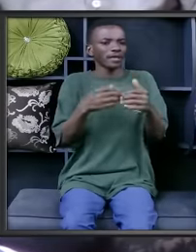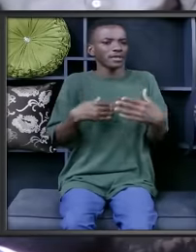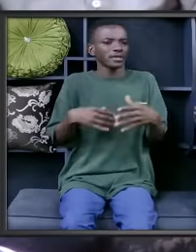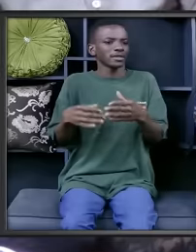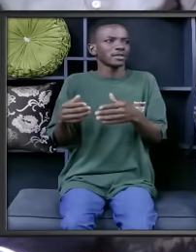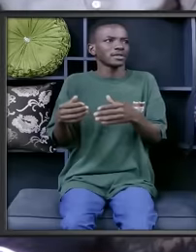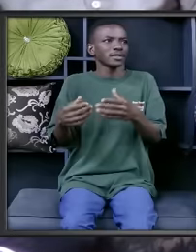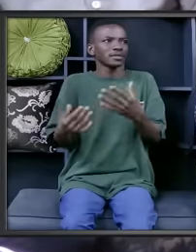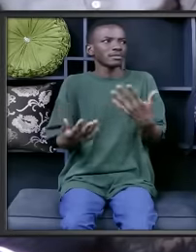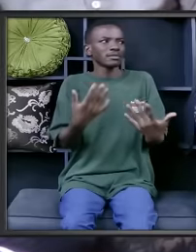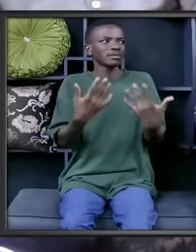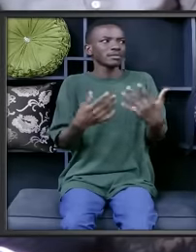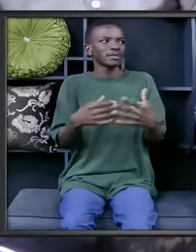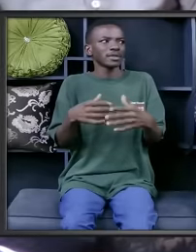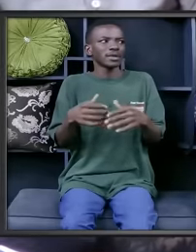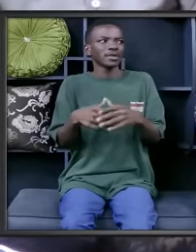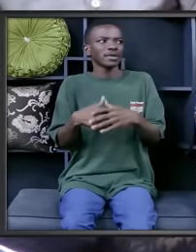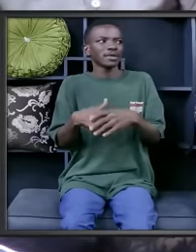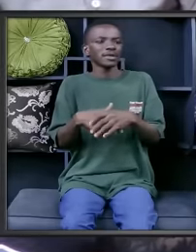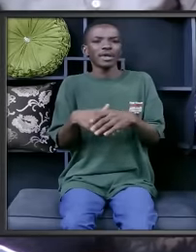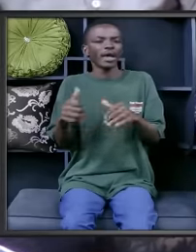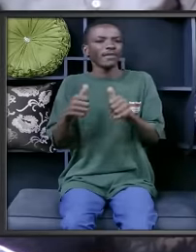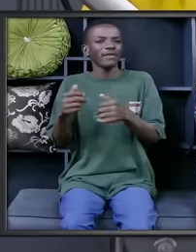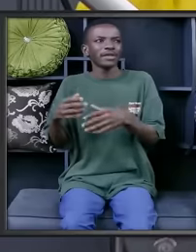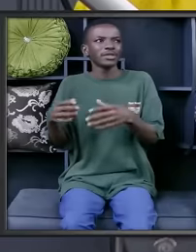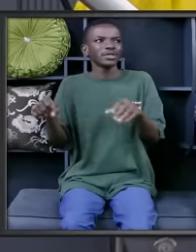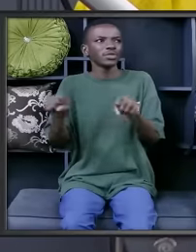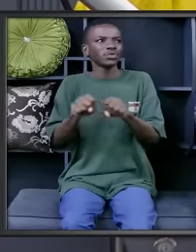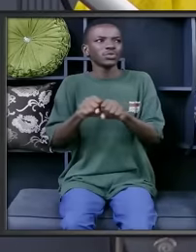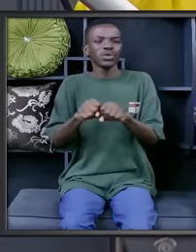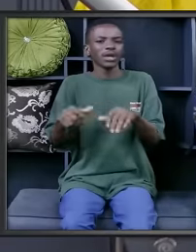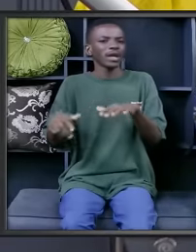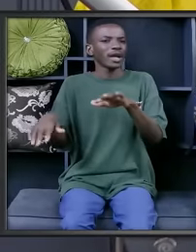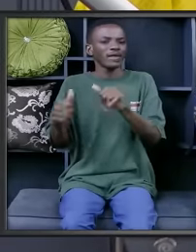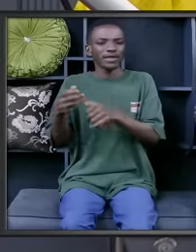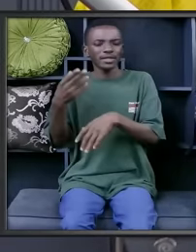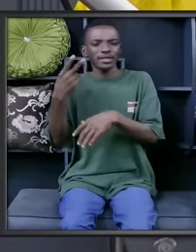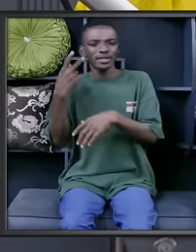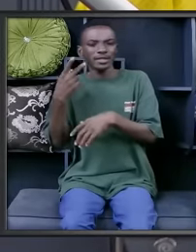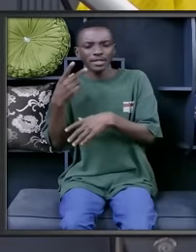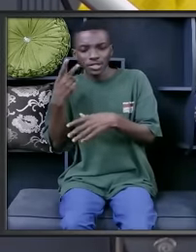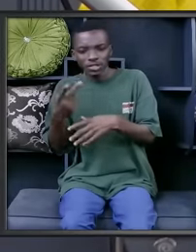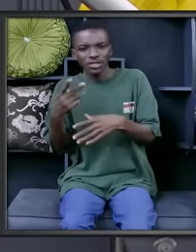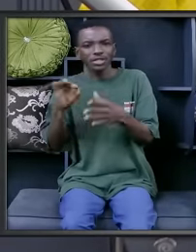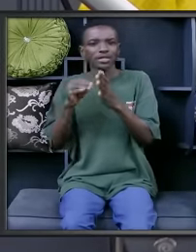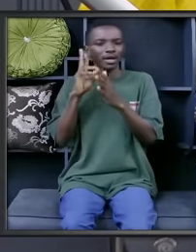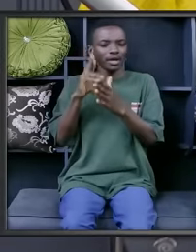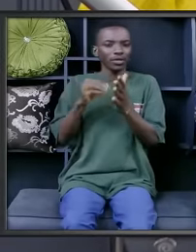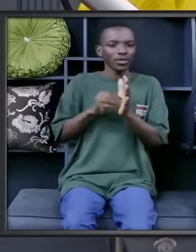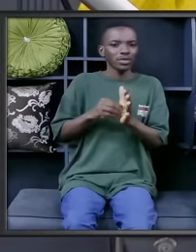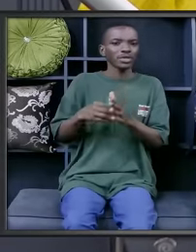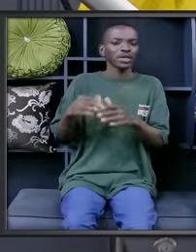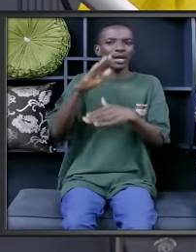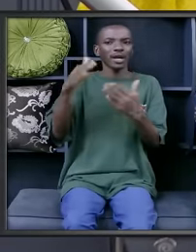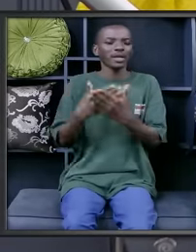day, everything. So your box and your clothes, everything. Shoes, bags, everything where you see, where be same now, my now your own. He carry all of them